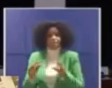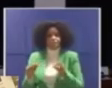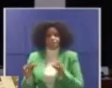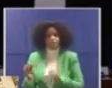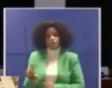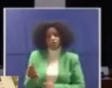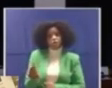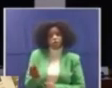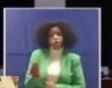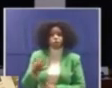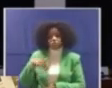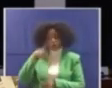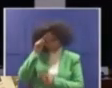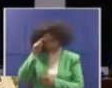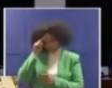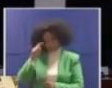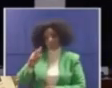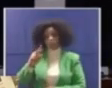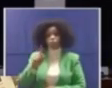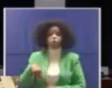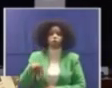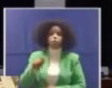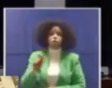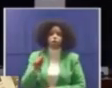Honorable Patrain, mute please.